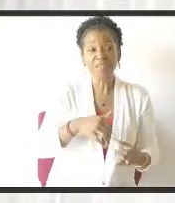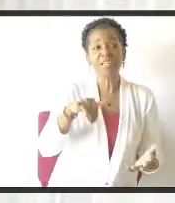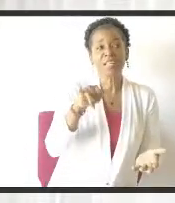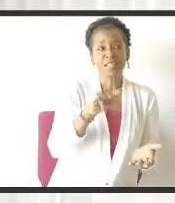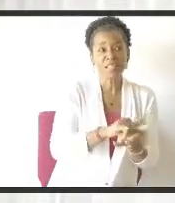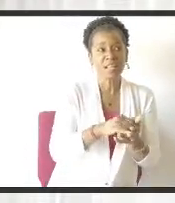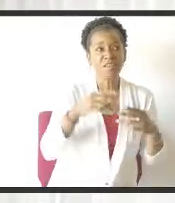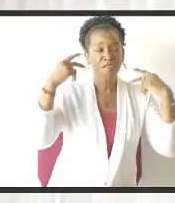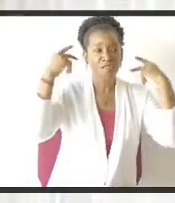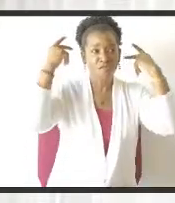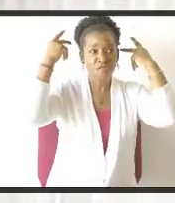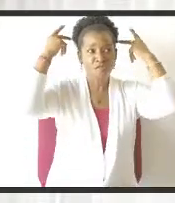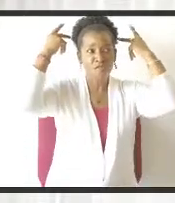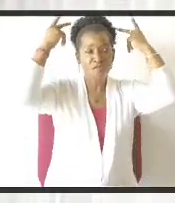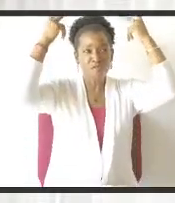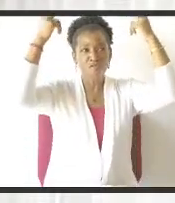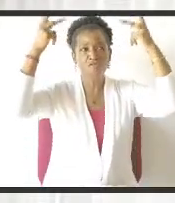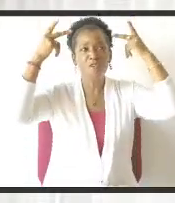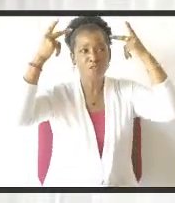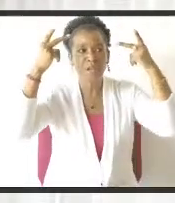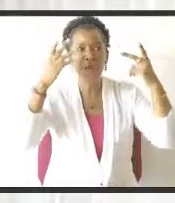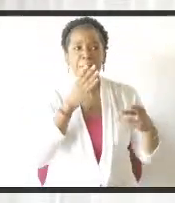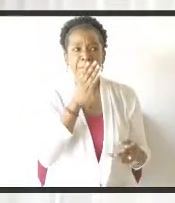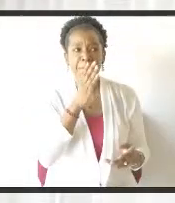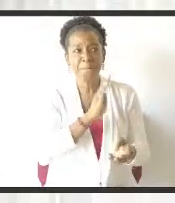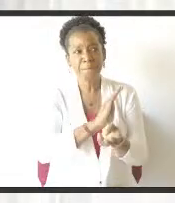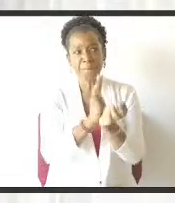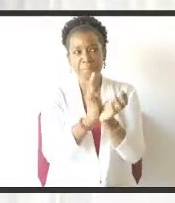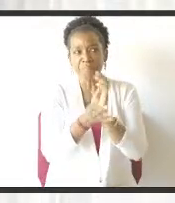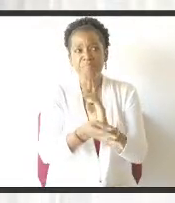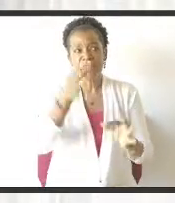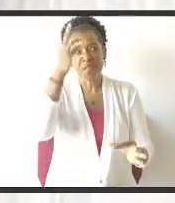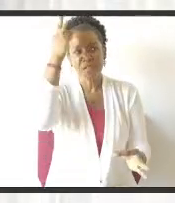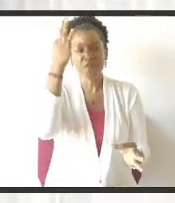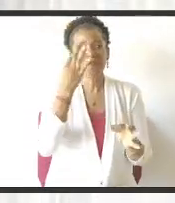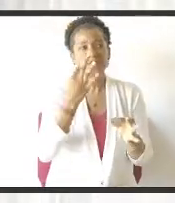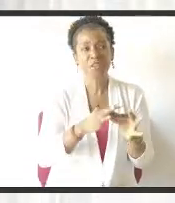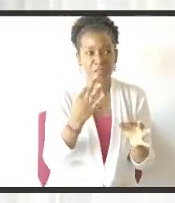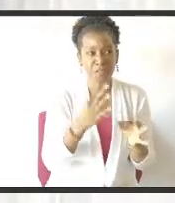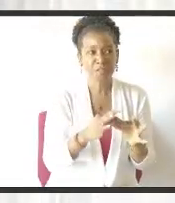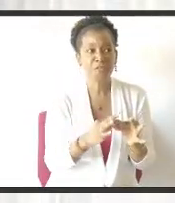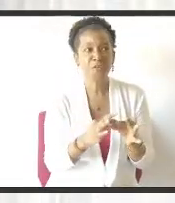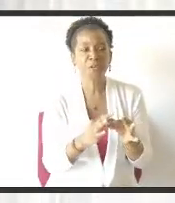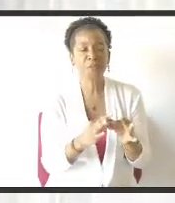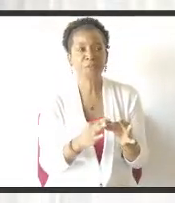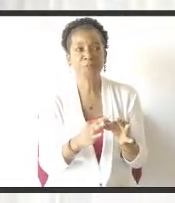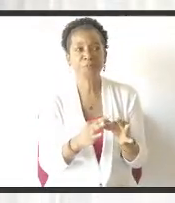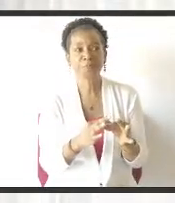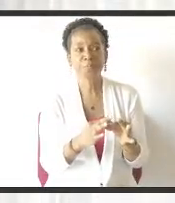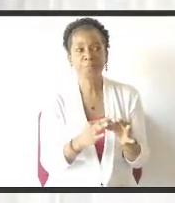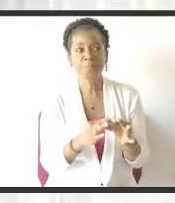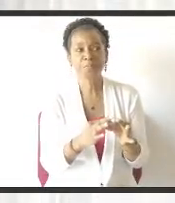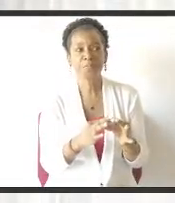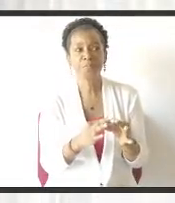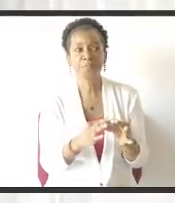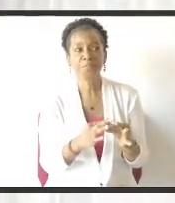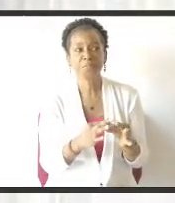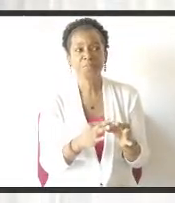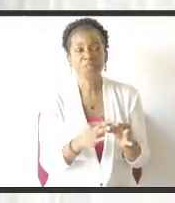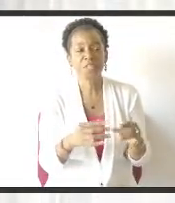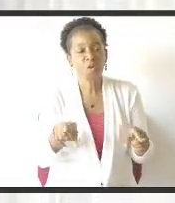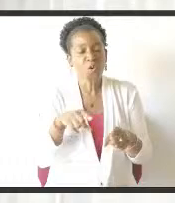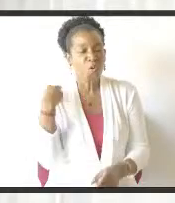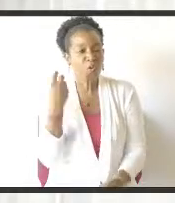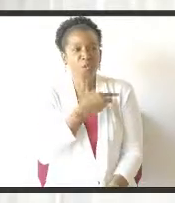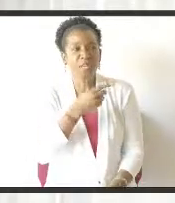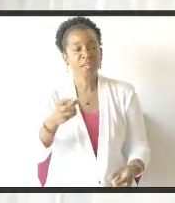champs, and so on. The effort they put in. The effort they put in. And he said, they do it to